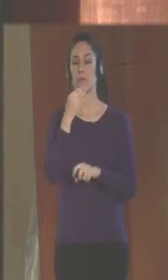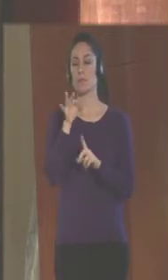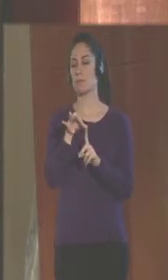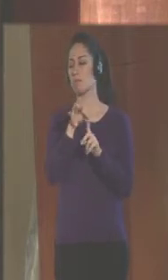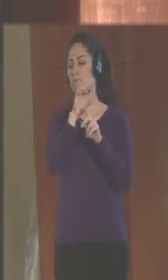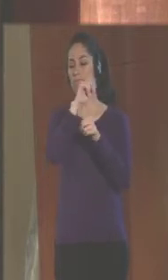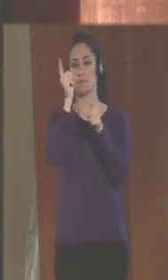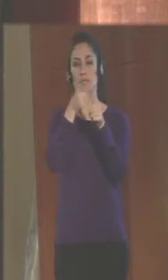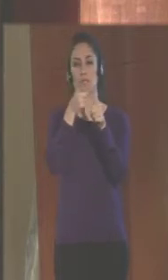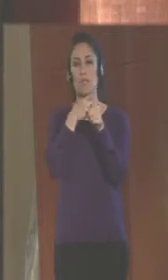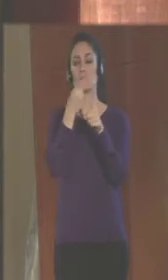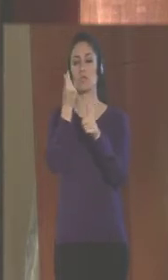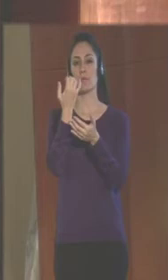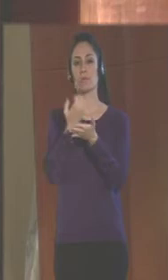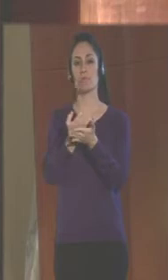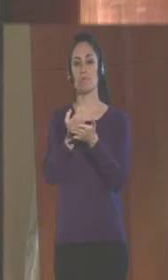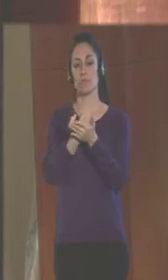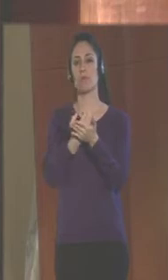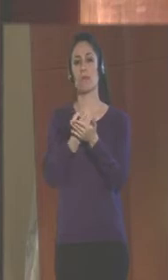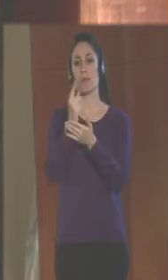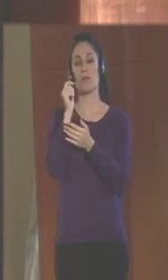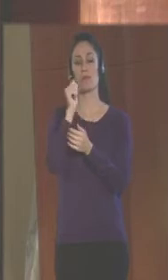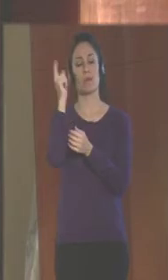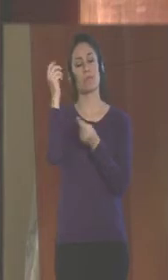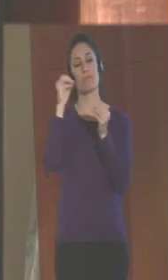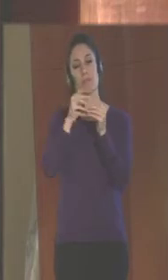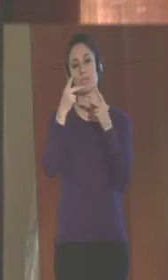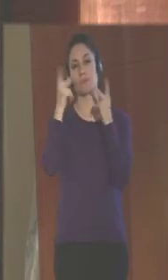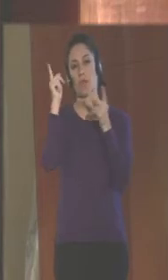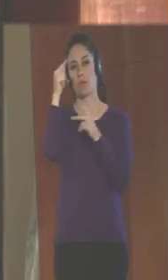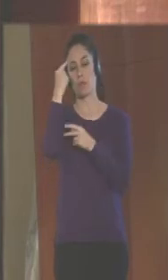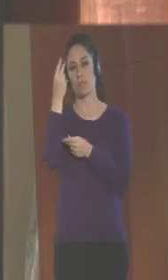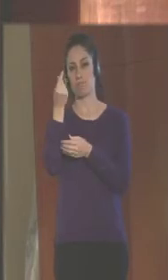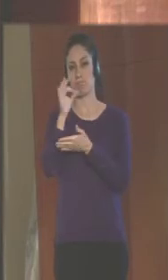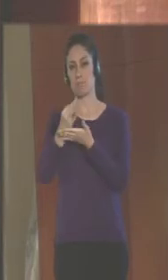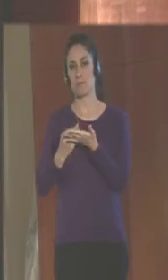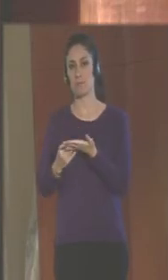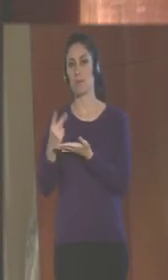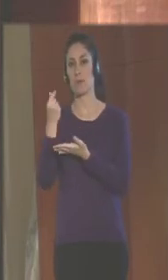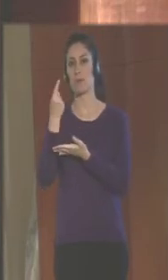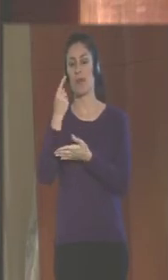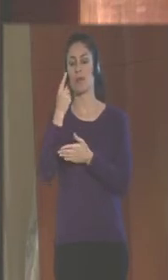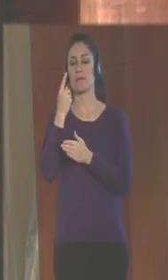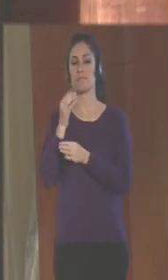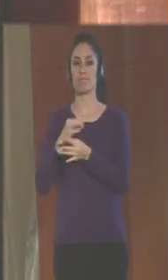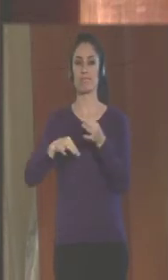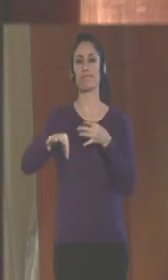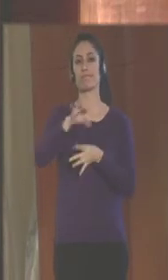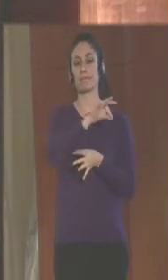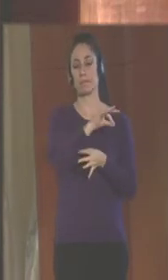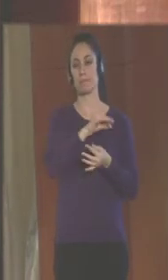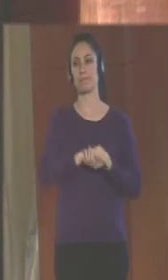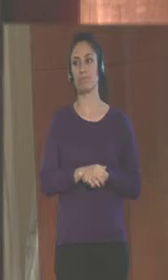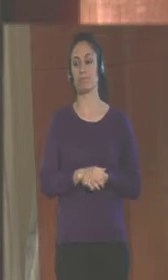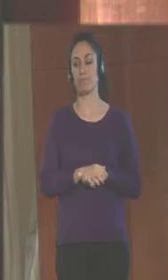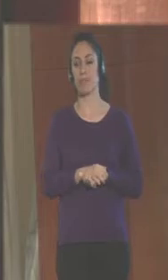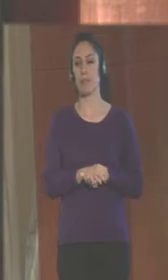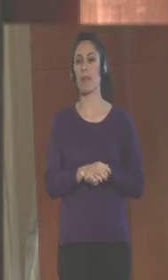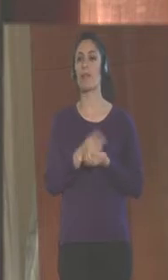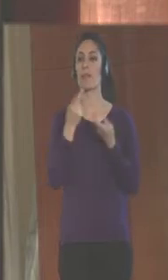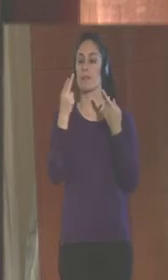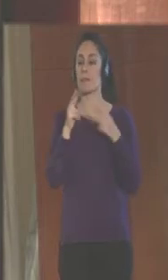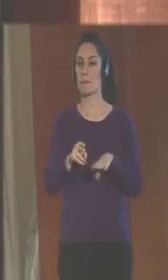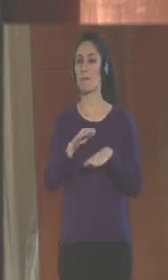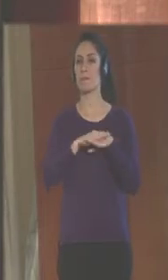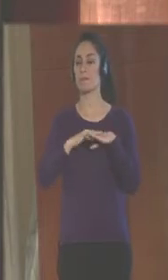to mitigate the impact on, especially in public finance, has been using financial instruments to transfer